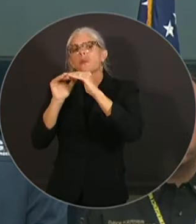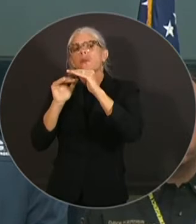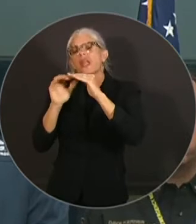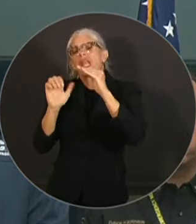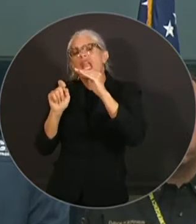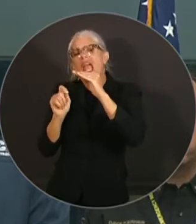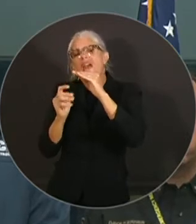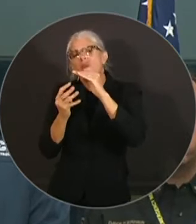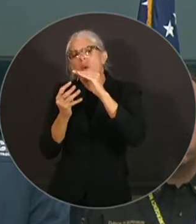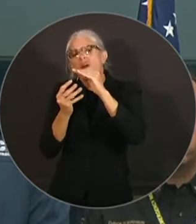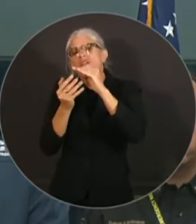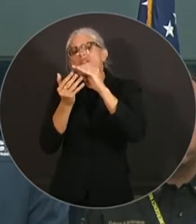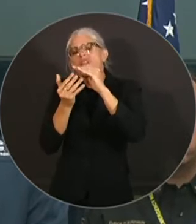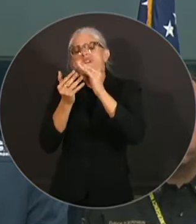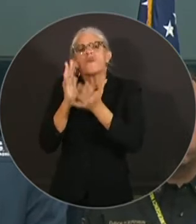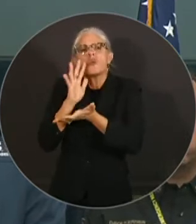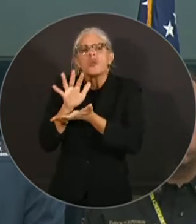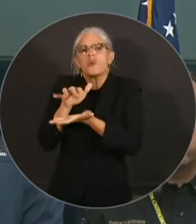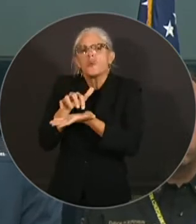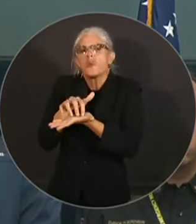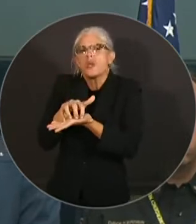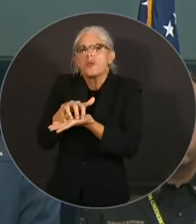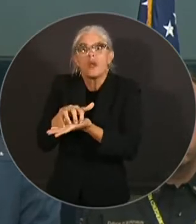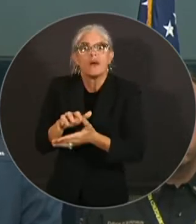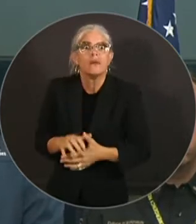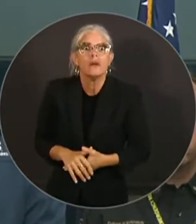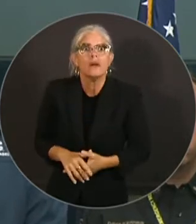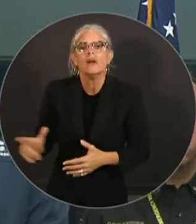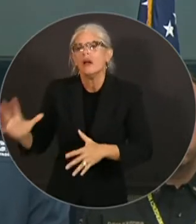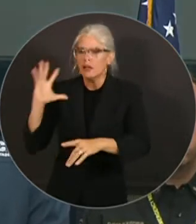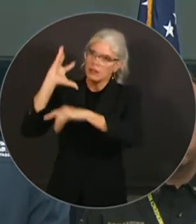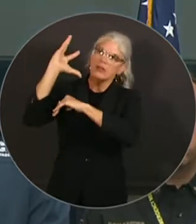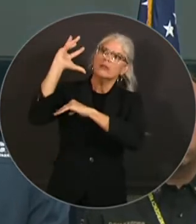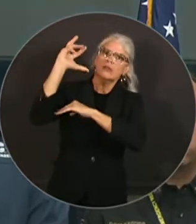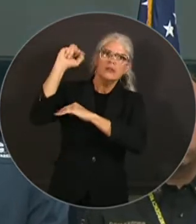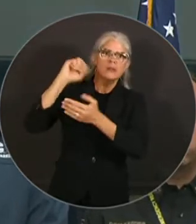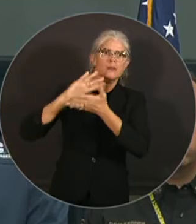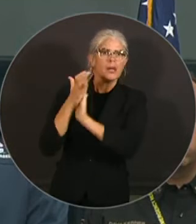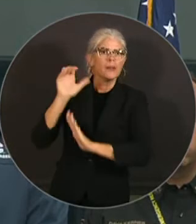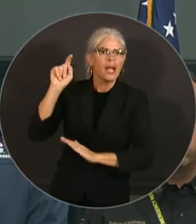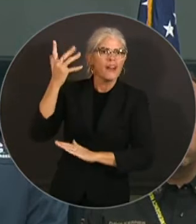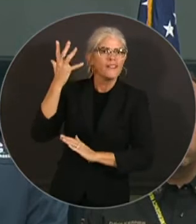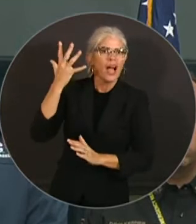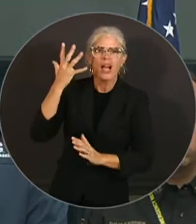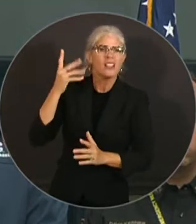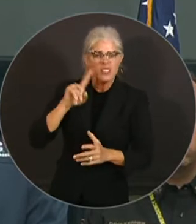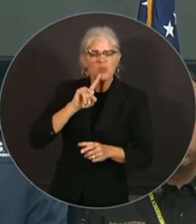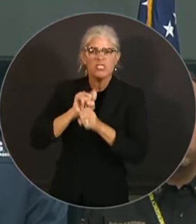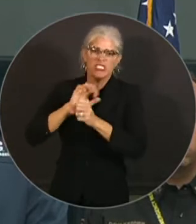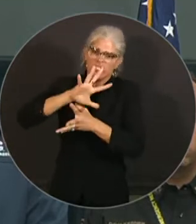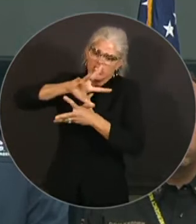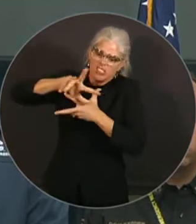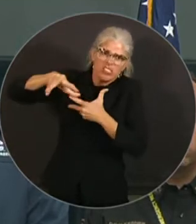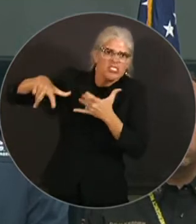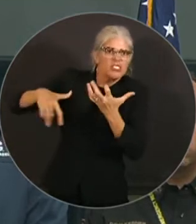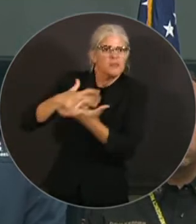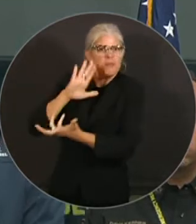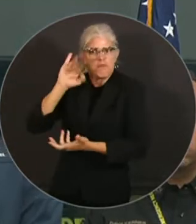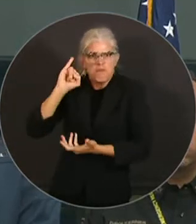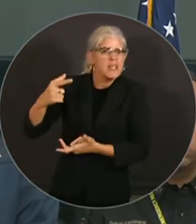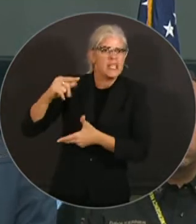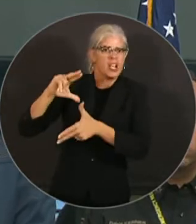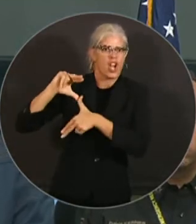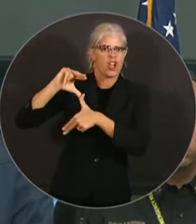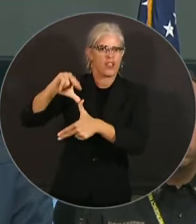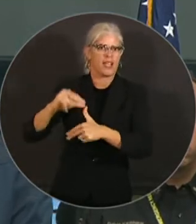weak Cat 5. This is a strong Cat 5. It is intensified very, very rapidly. And while